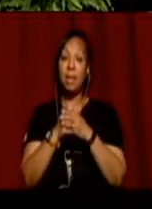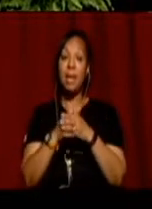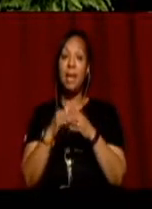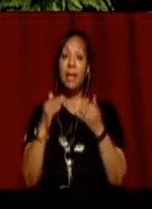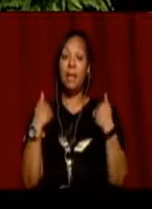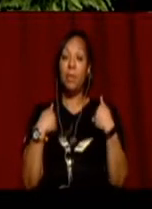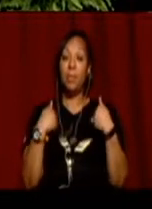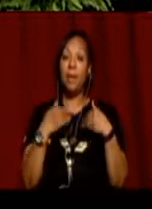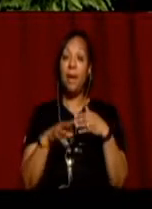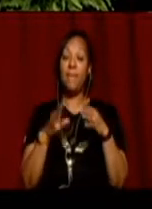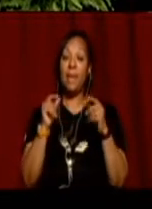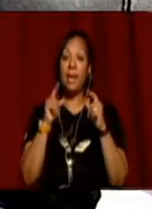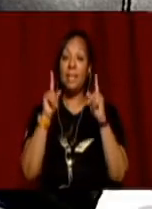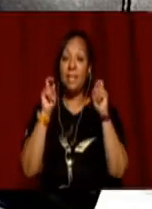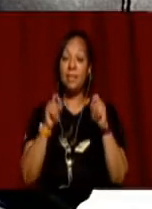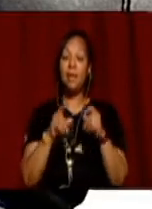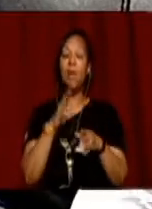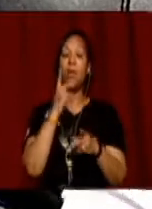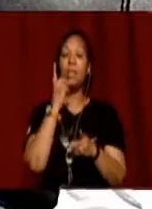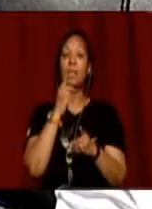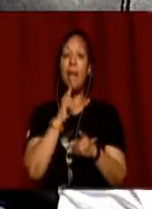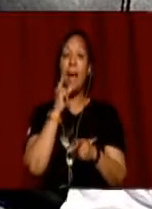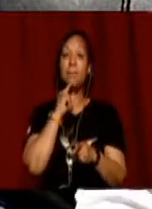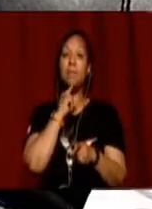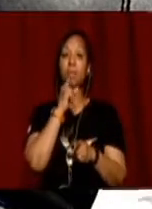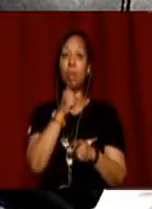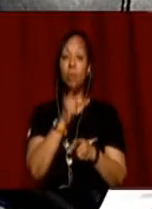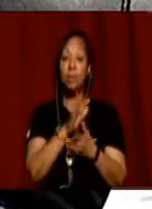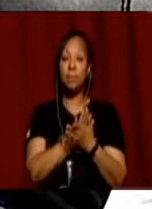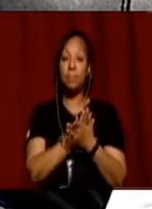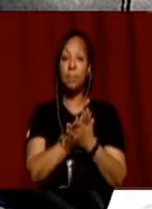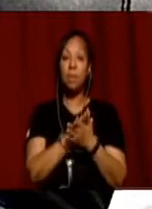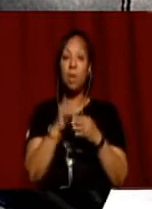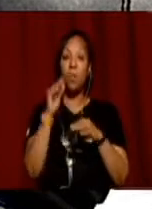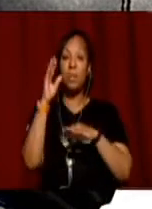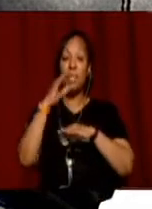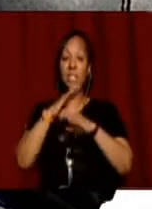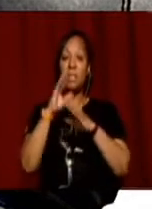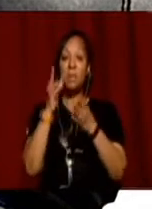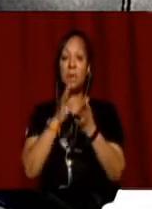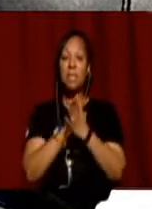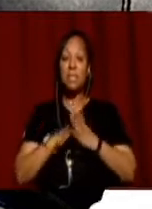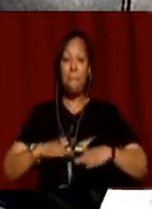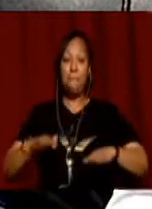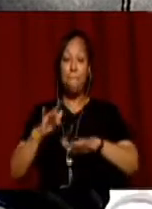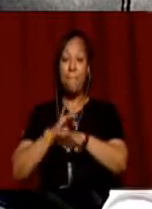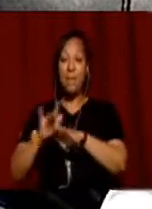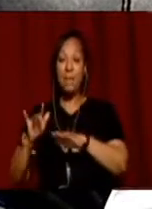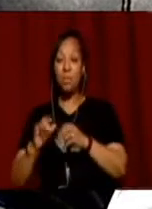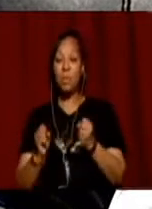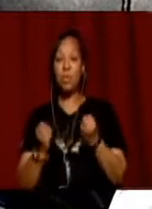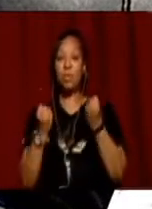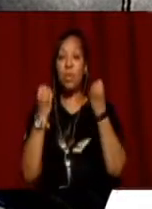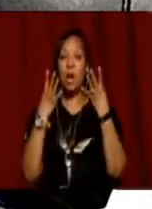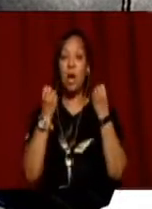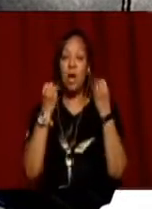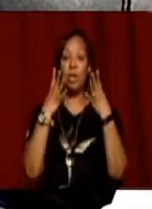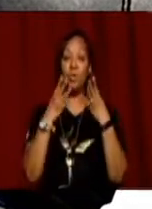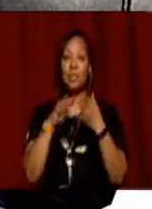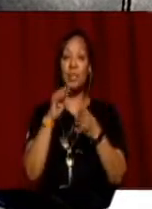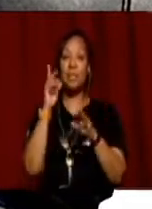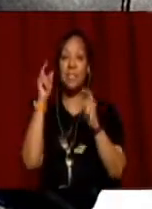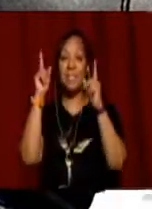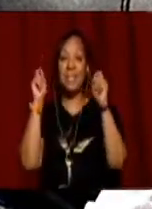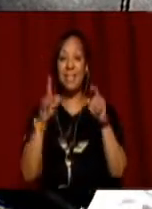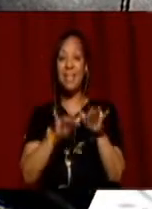have a test here? Absolutely. With the space that we have in the sanctuary, we could literally do hundreds of tests at the